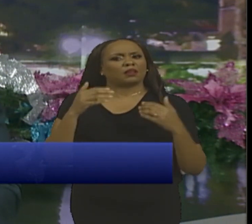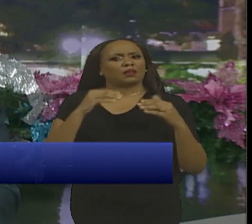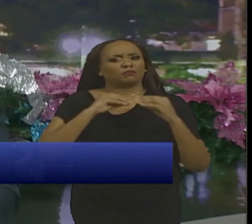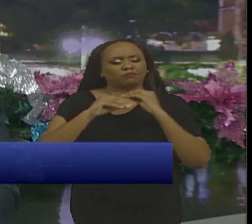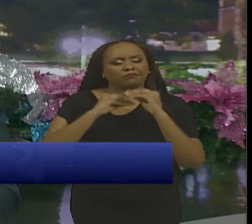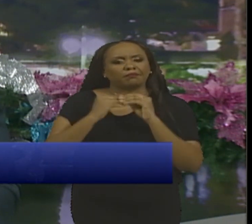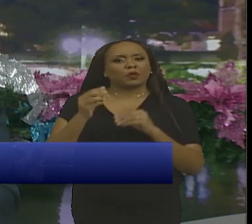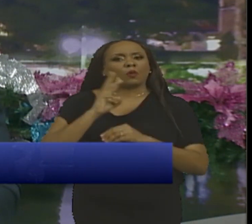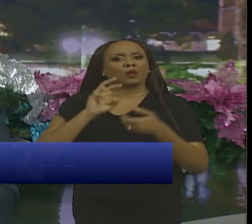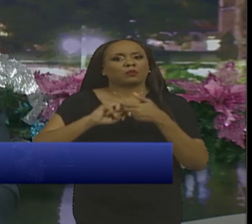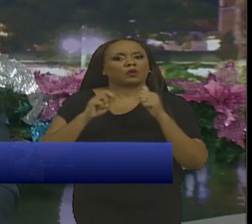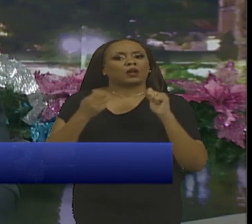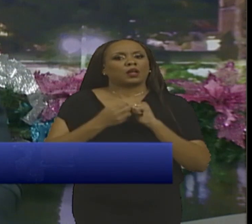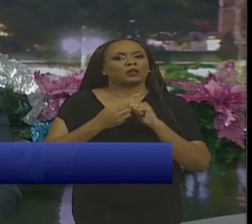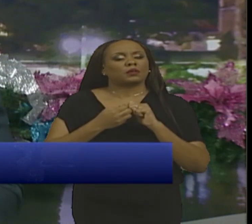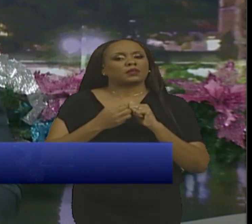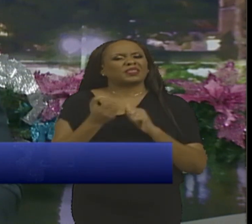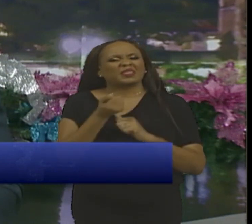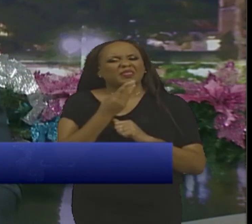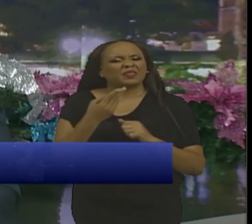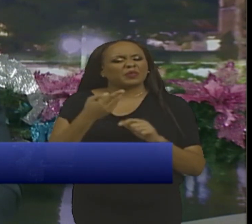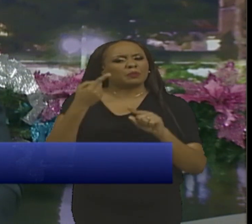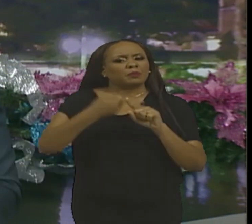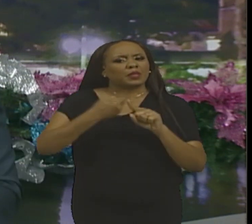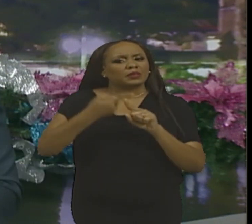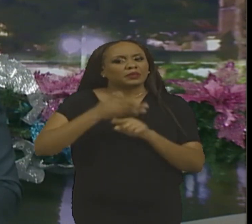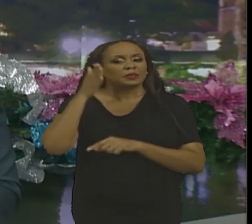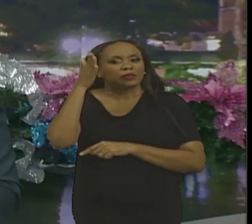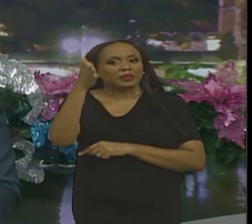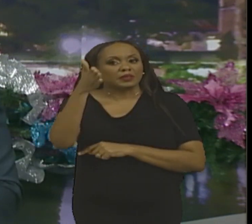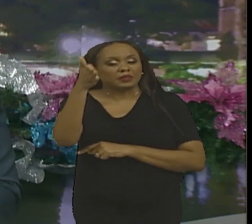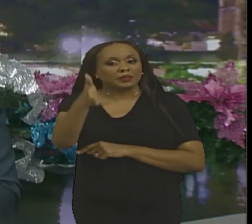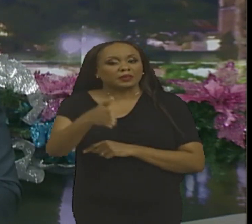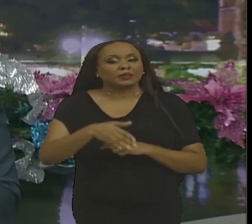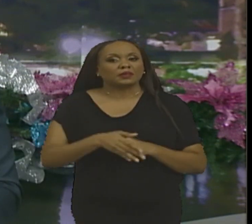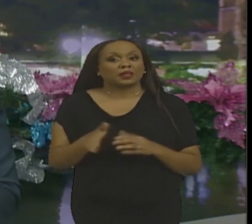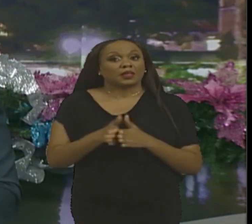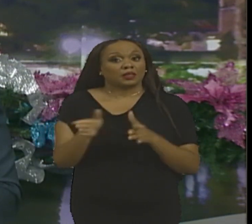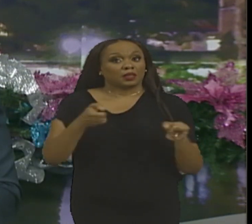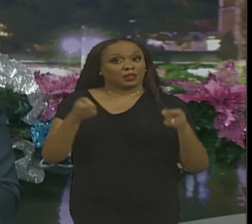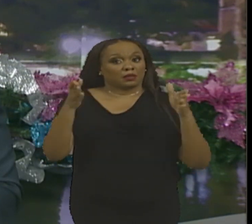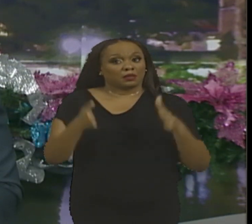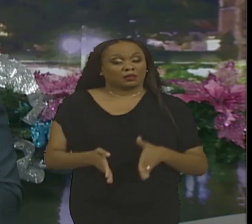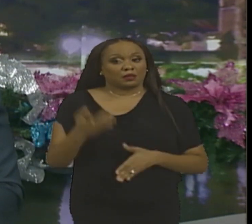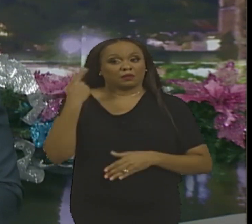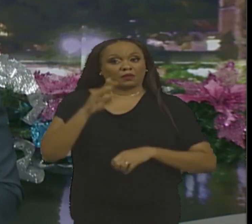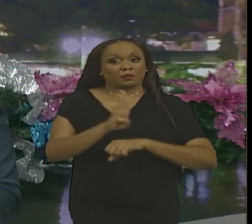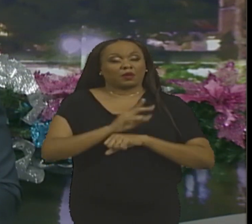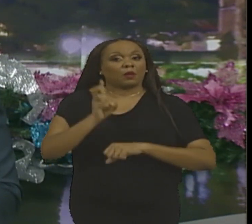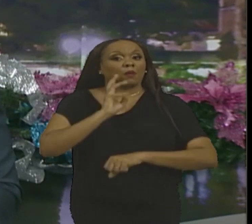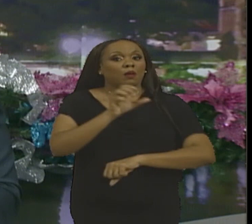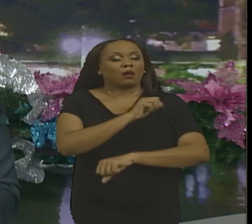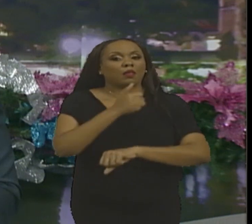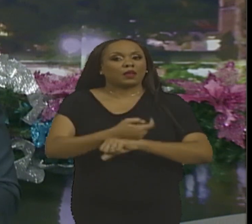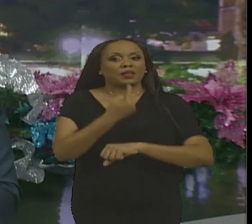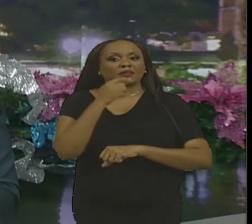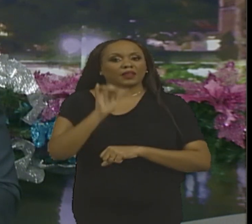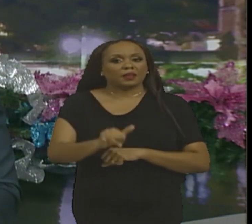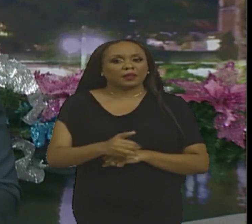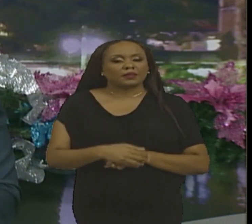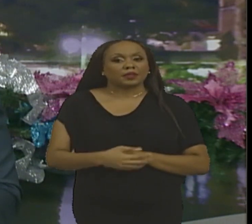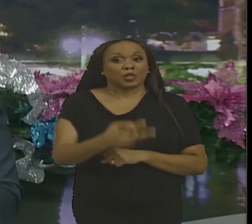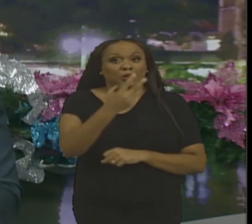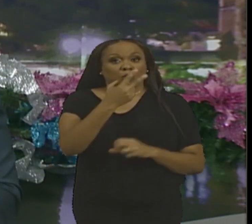water woes in just a few months. This from General Manager of the Barbados Water Authority, Keith Roy Halliday, as 2 community water tanks